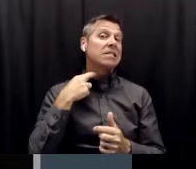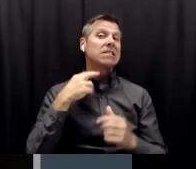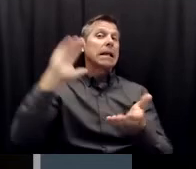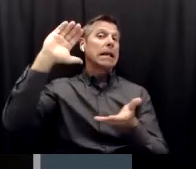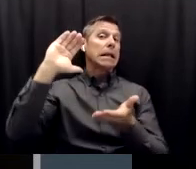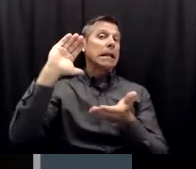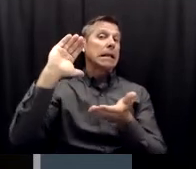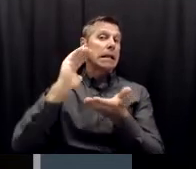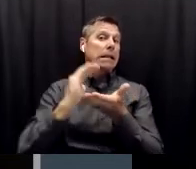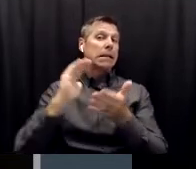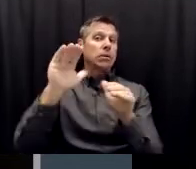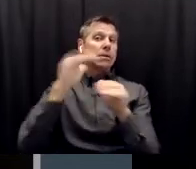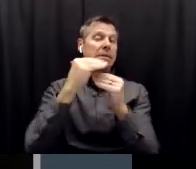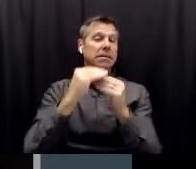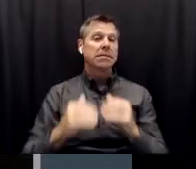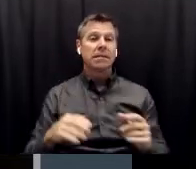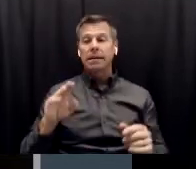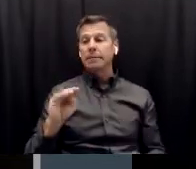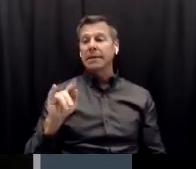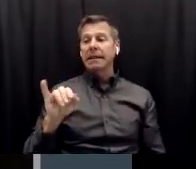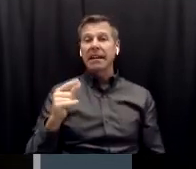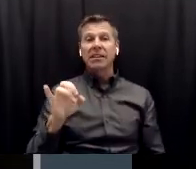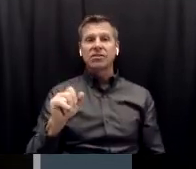up that pre-flight risk inspection.